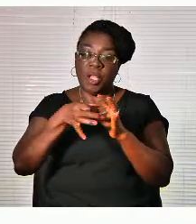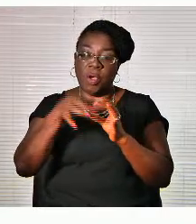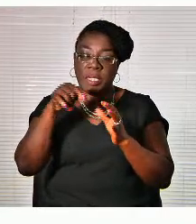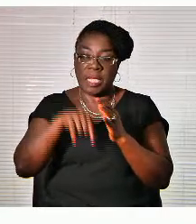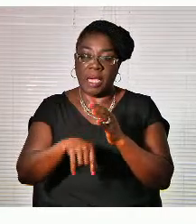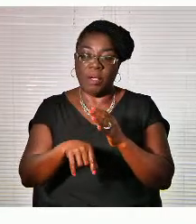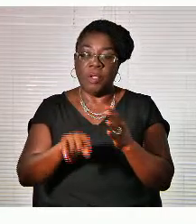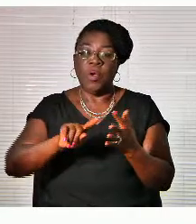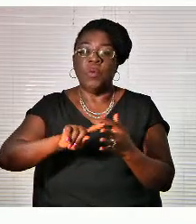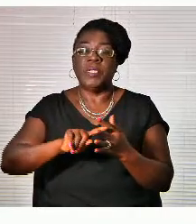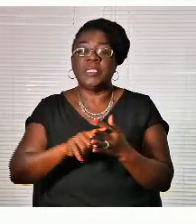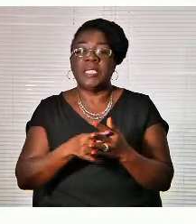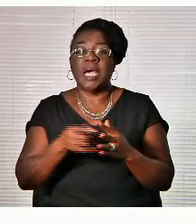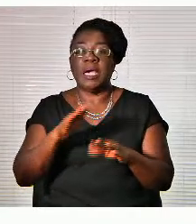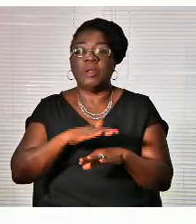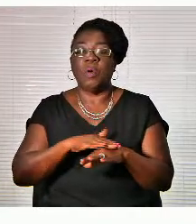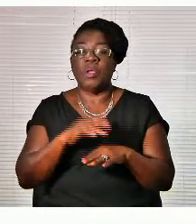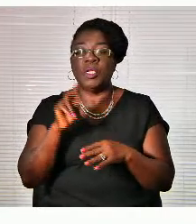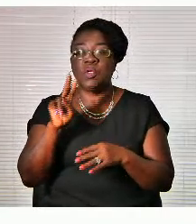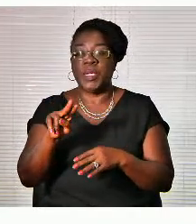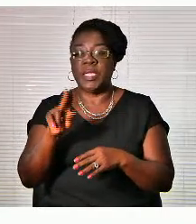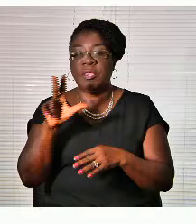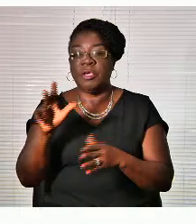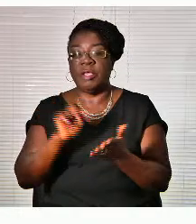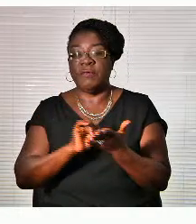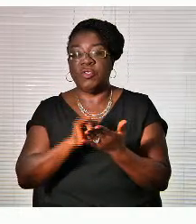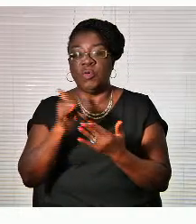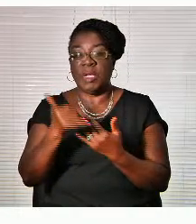commenced on the 23rd of July, 2020.